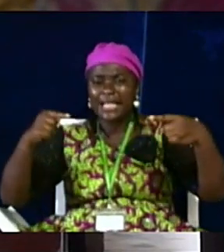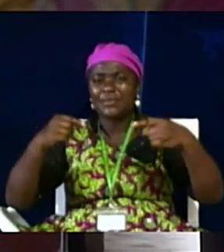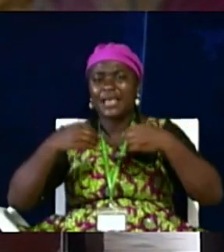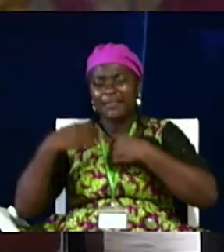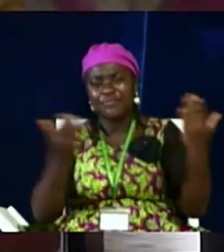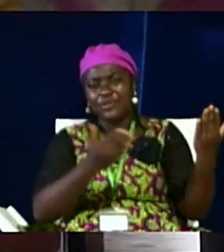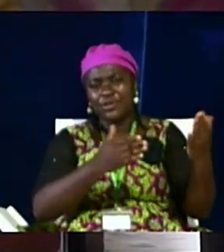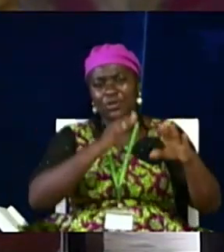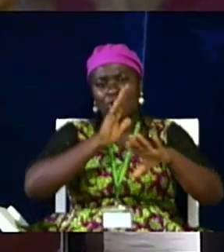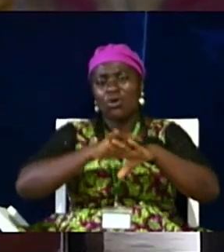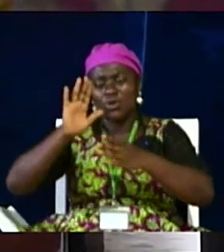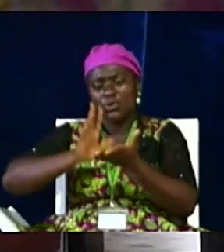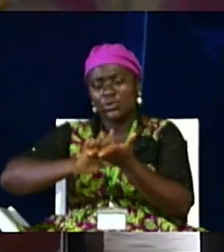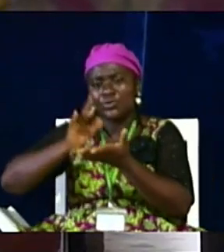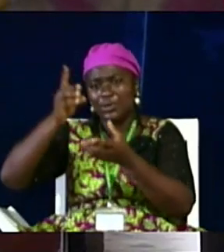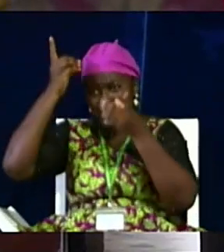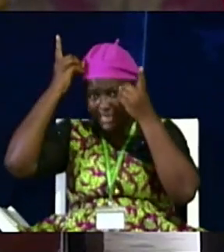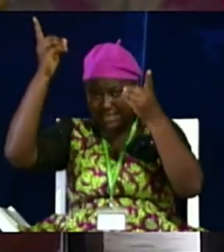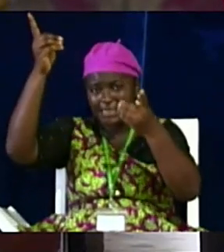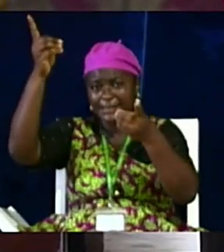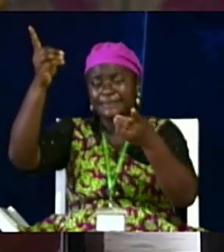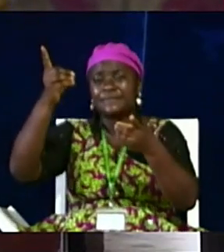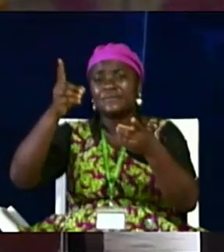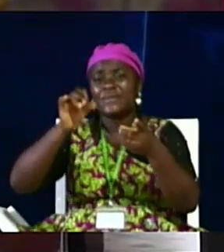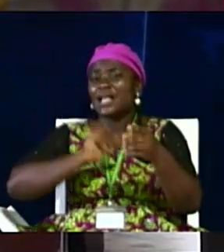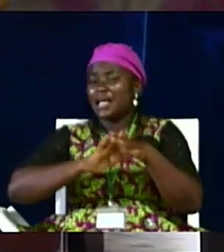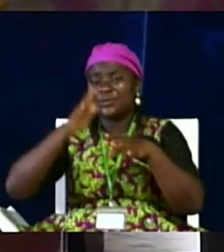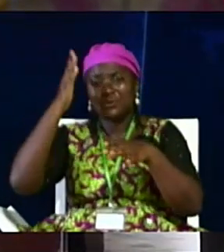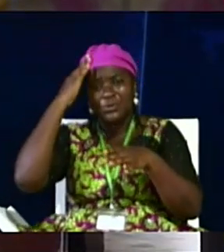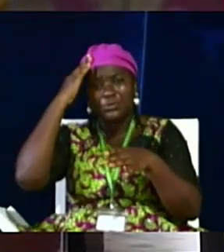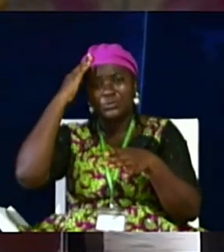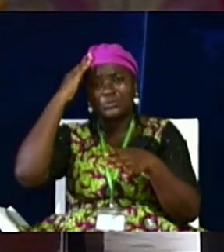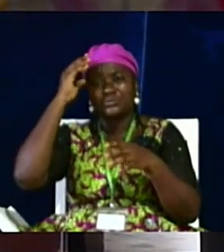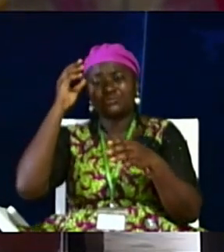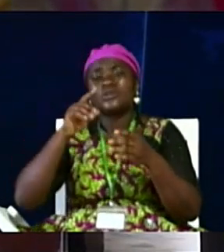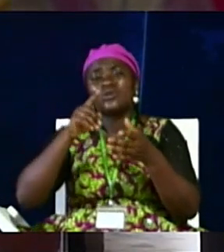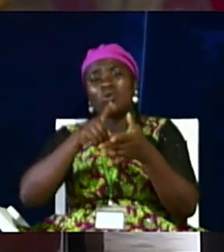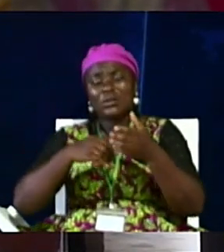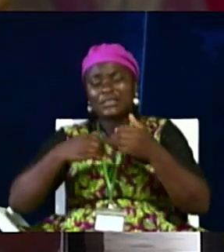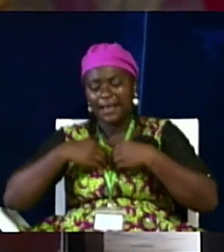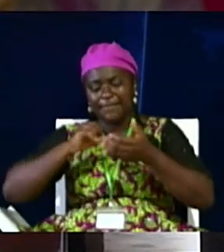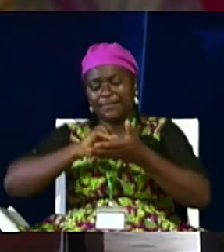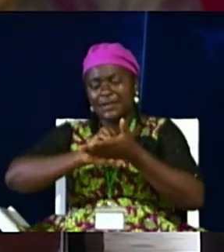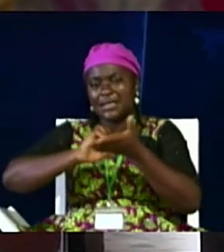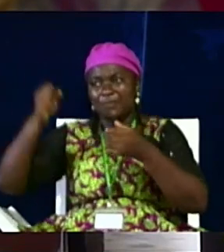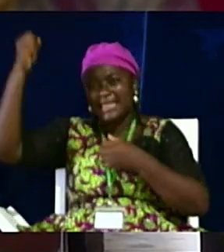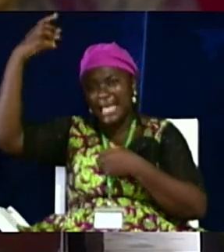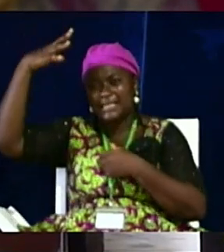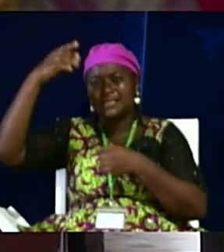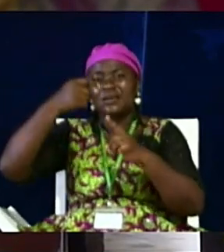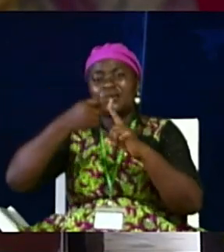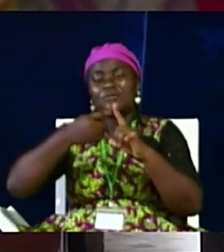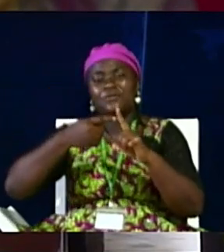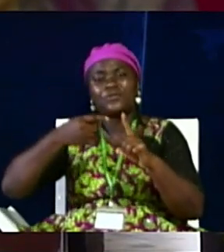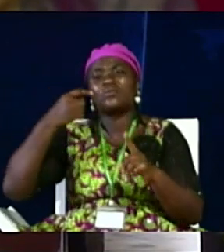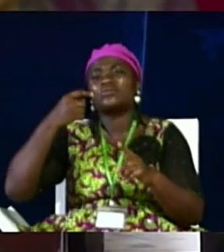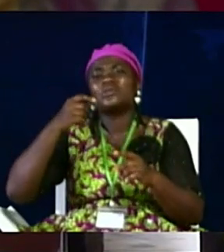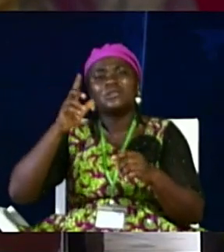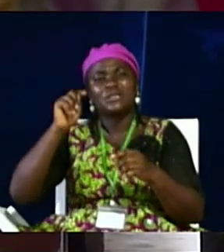your glorious destiny. I don't know exactly what has removed light from your tunnel of